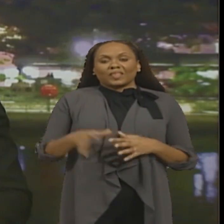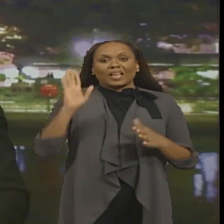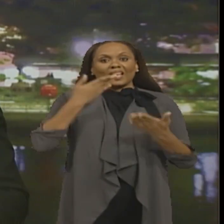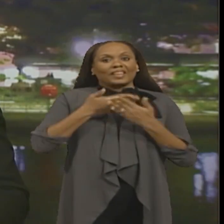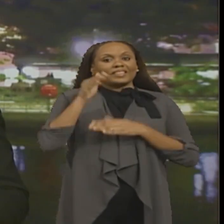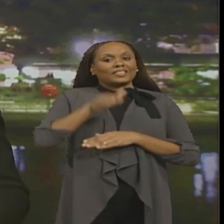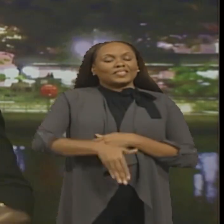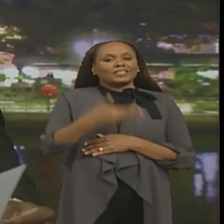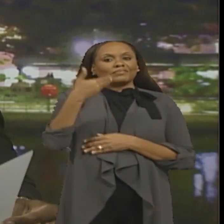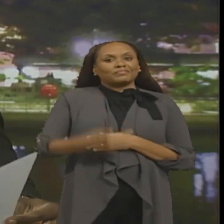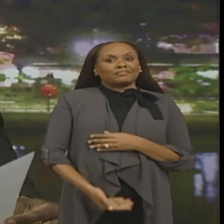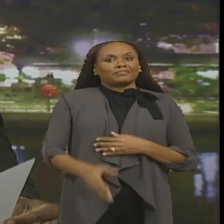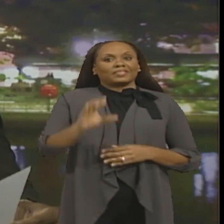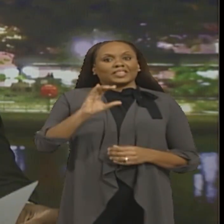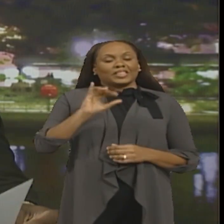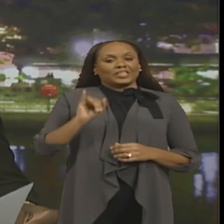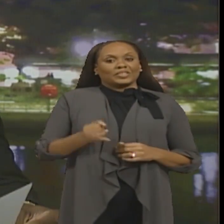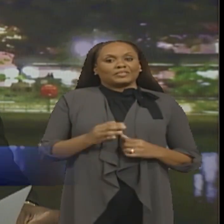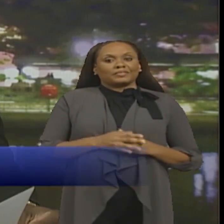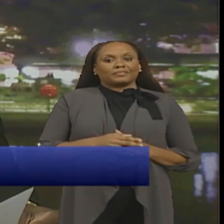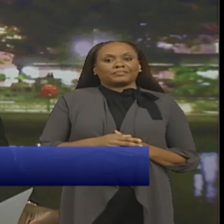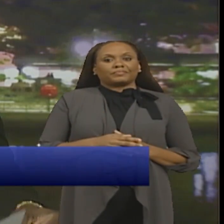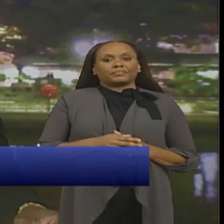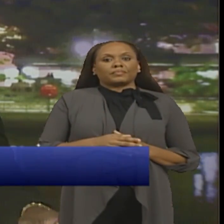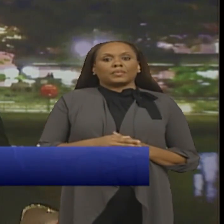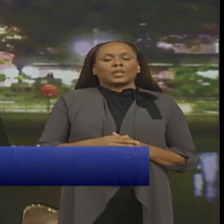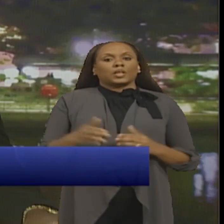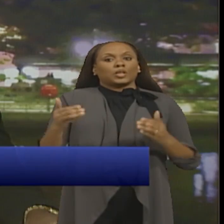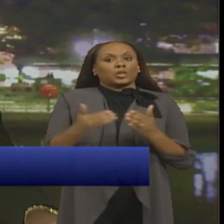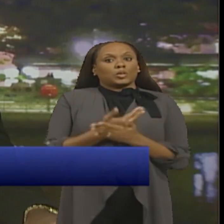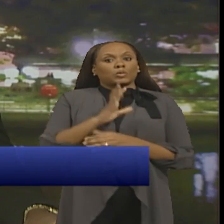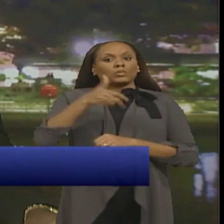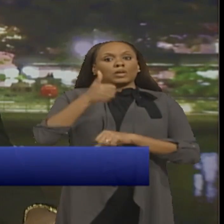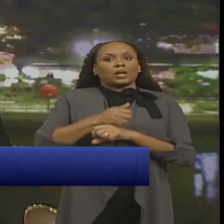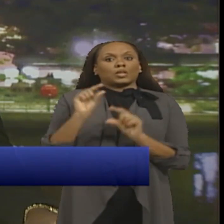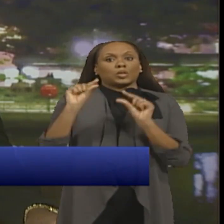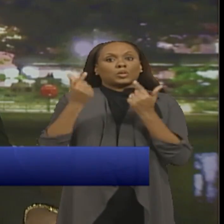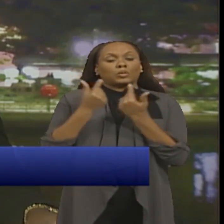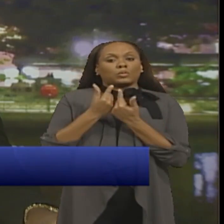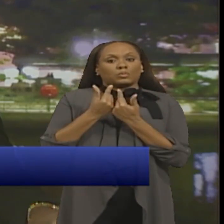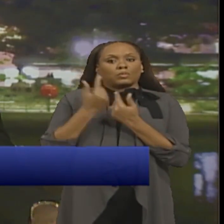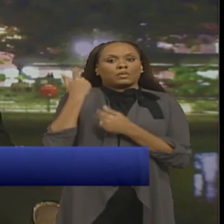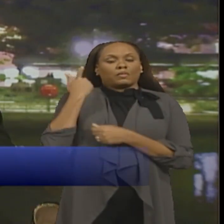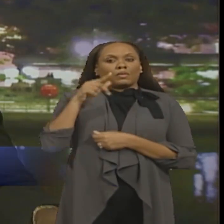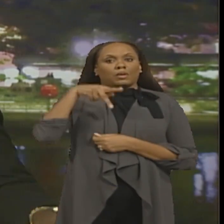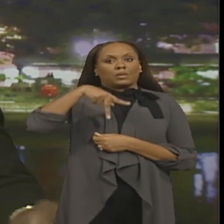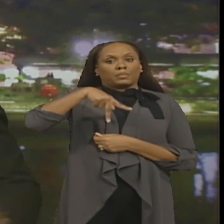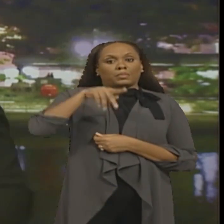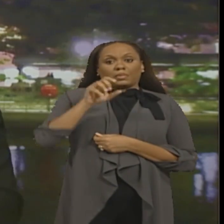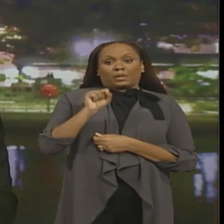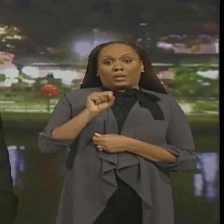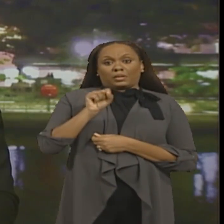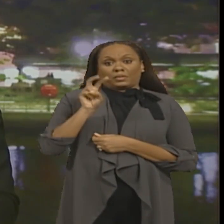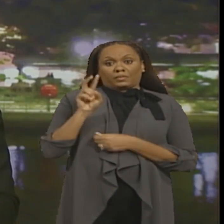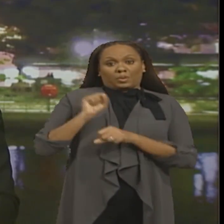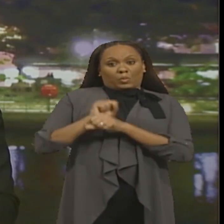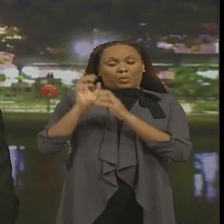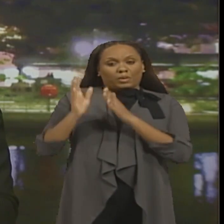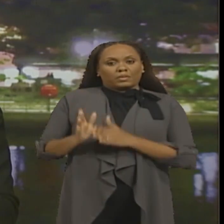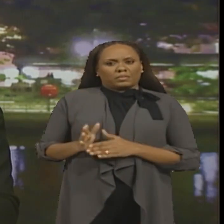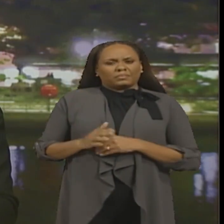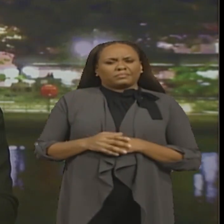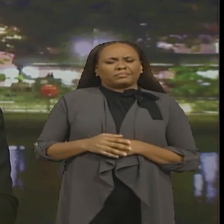Good evening, I'm Shane Jones, leading the news at 7. The newly formed PSV Workers Association